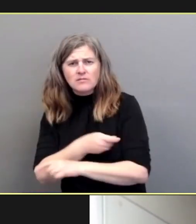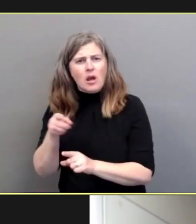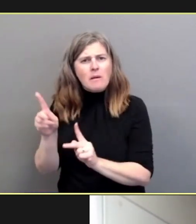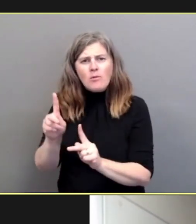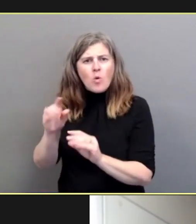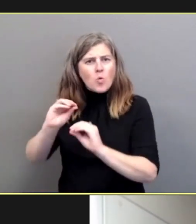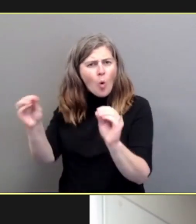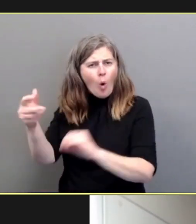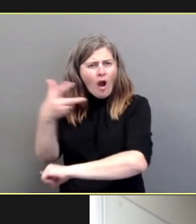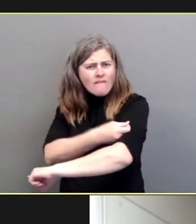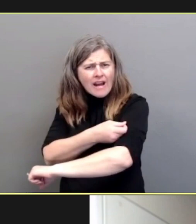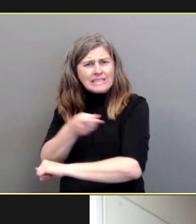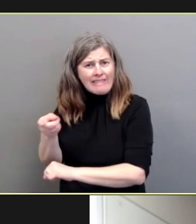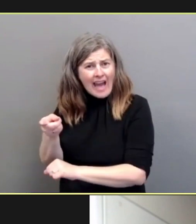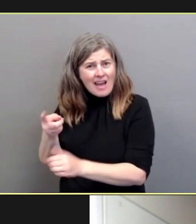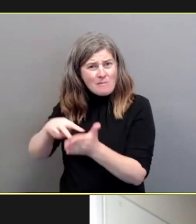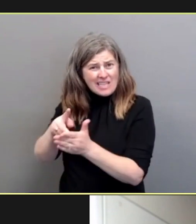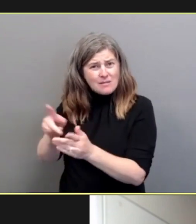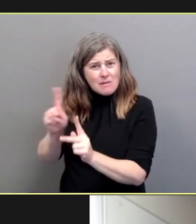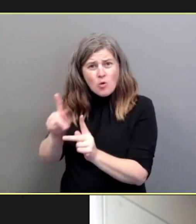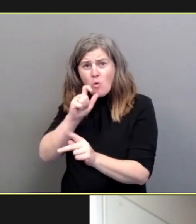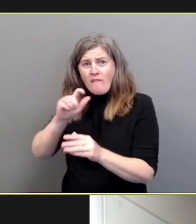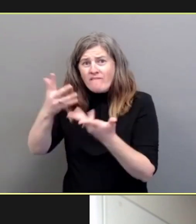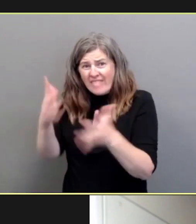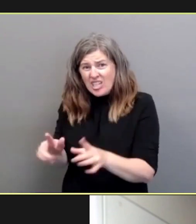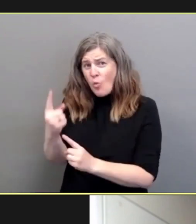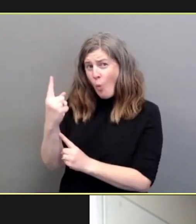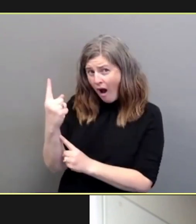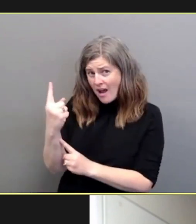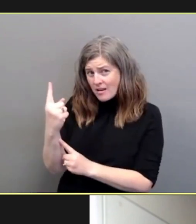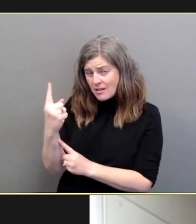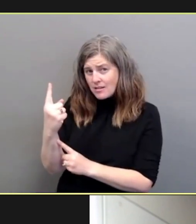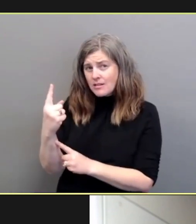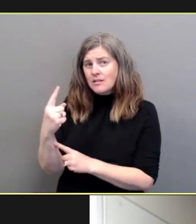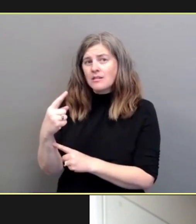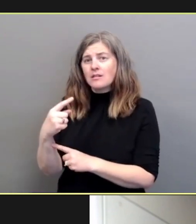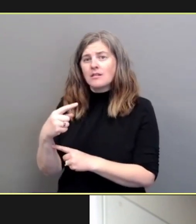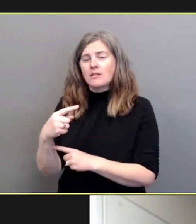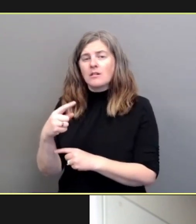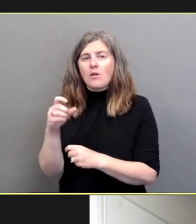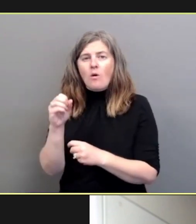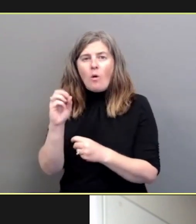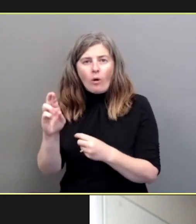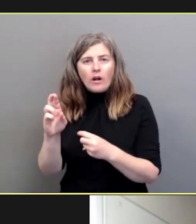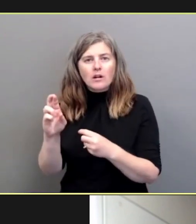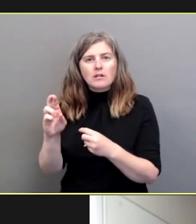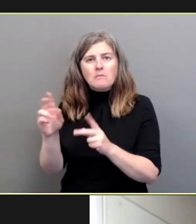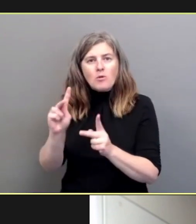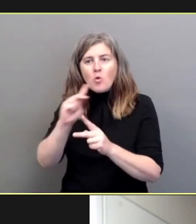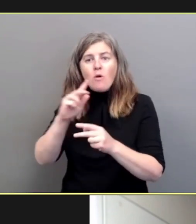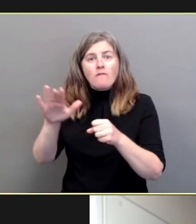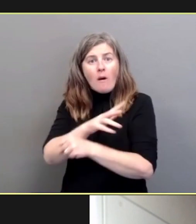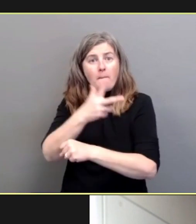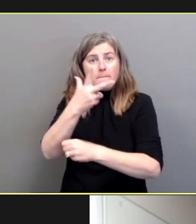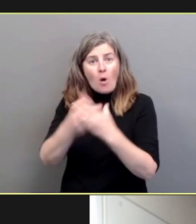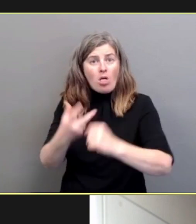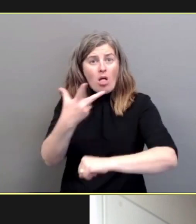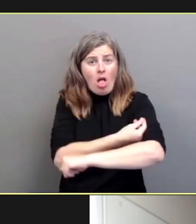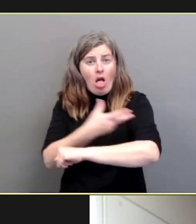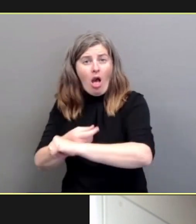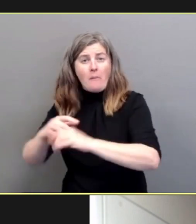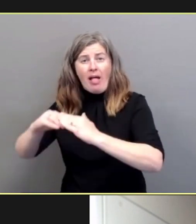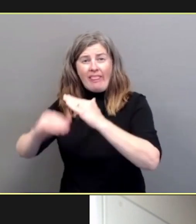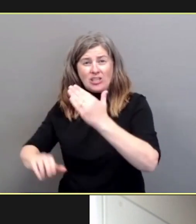that are partially vaccinated, as well as people who are fully vaccinated, but less than 14 days after their final dose. And I just